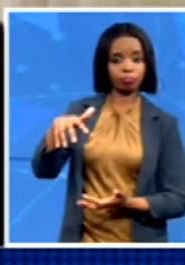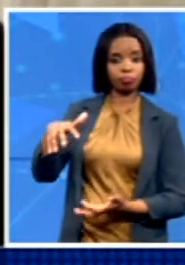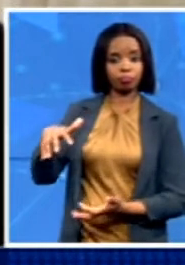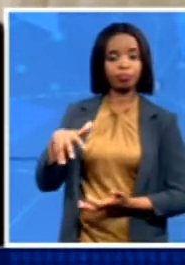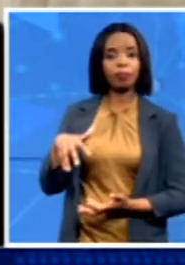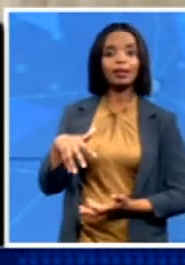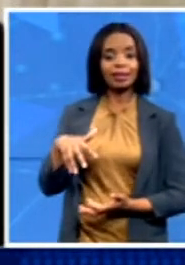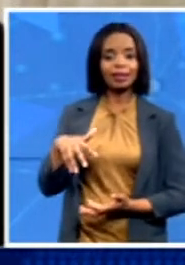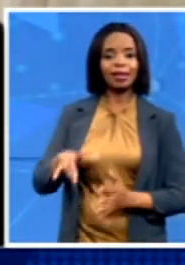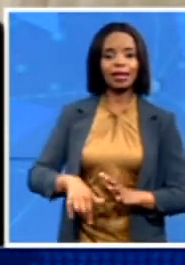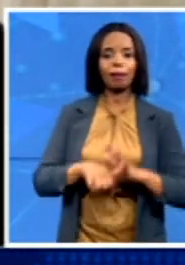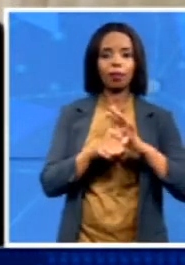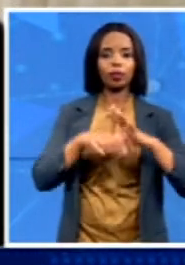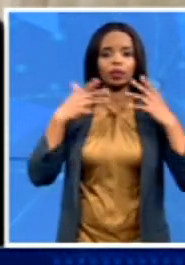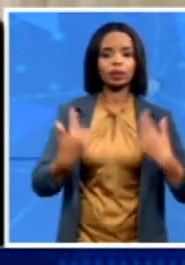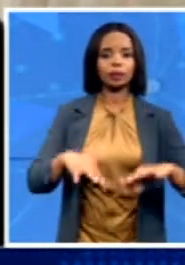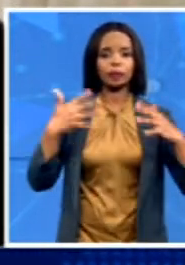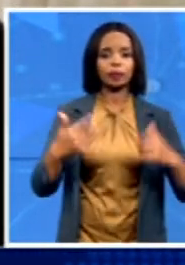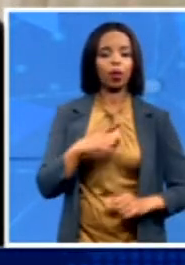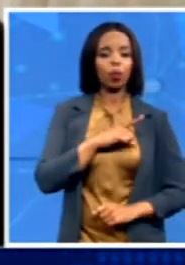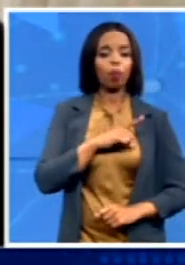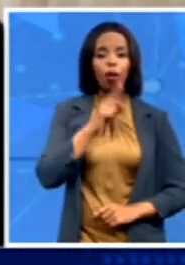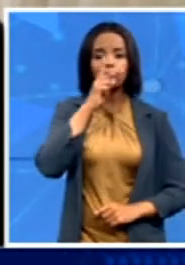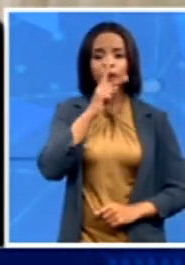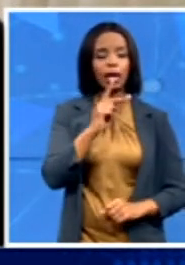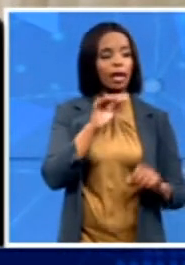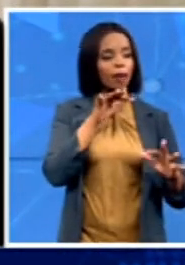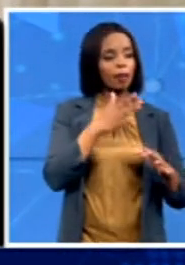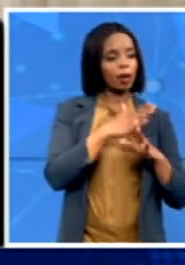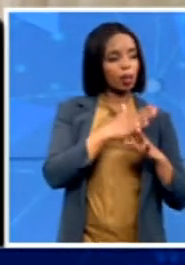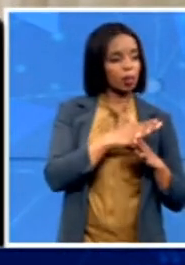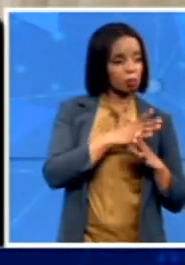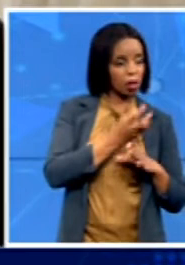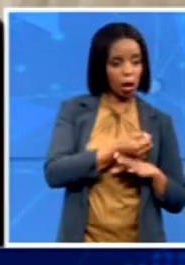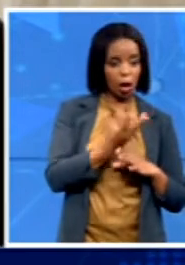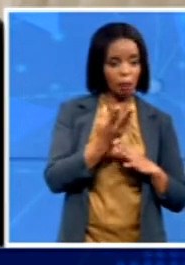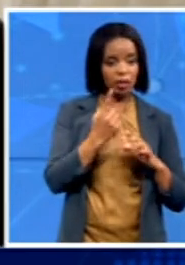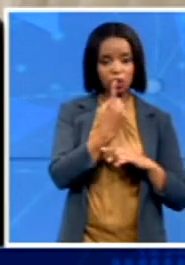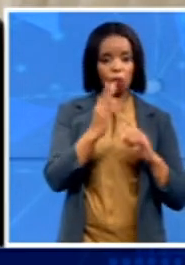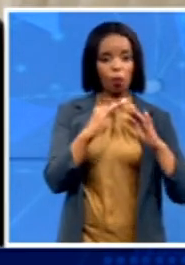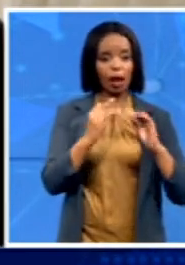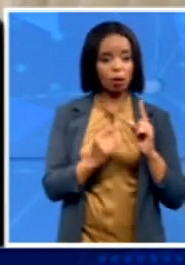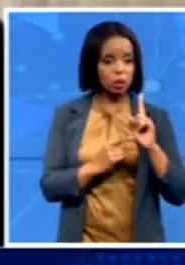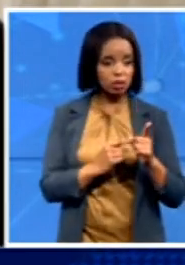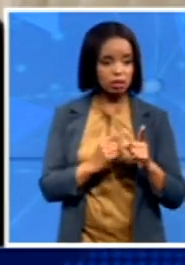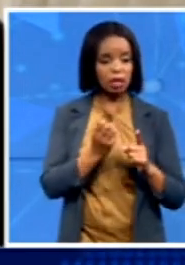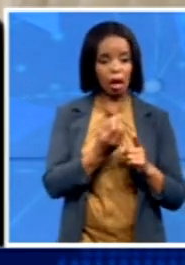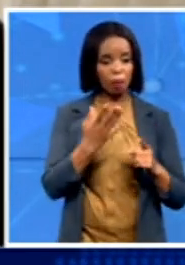employment, number of people within a household, you can build a picture of exactly in